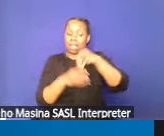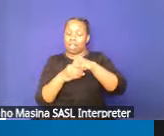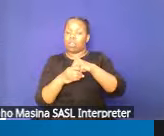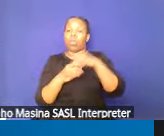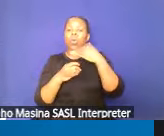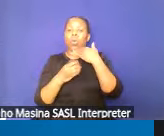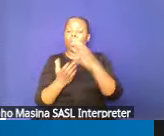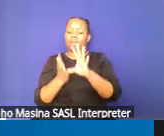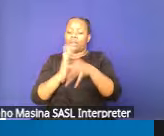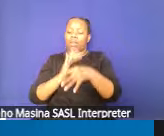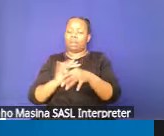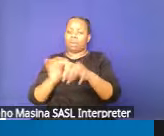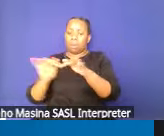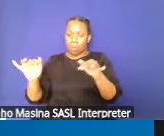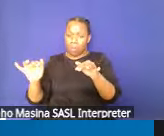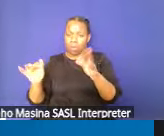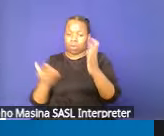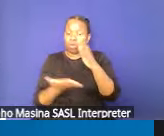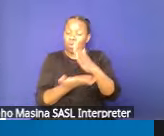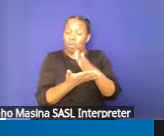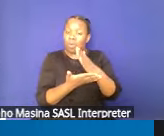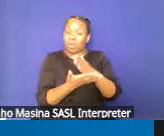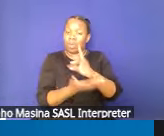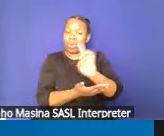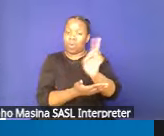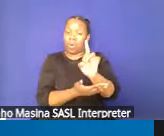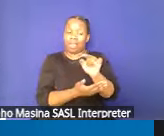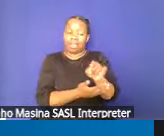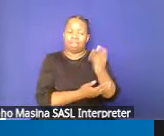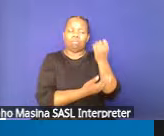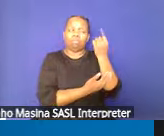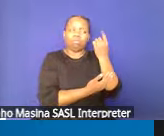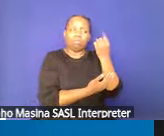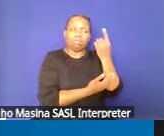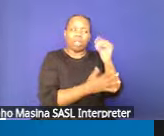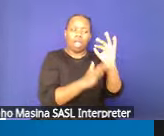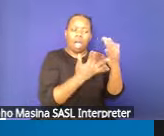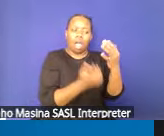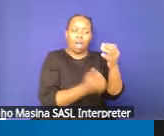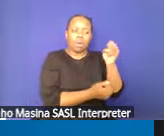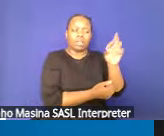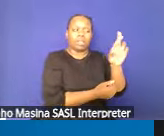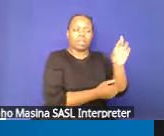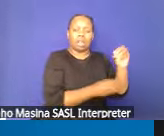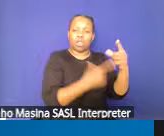disabilities, to make sure that they understand how SARS do business, what is the